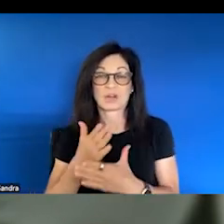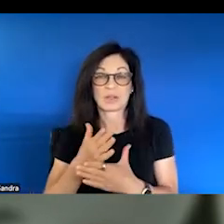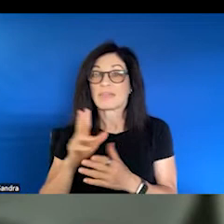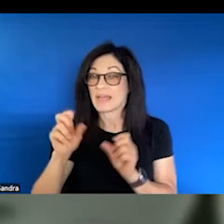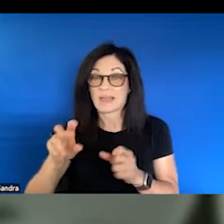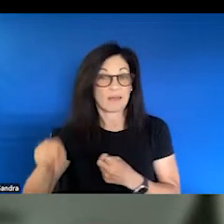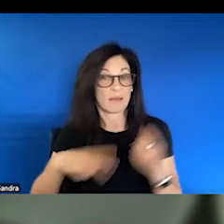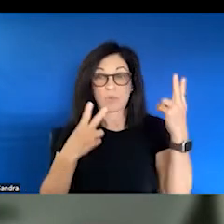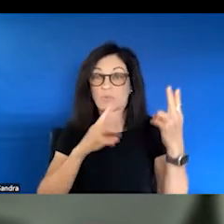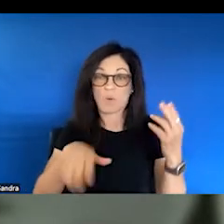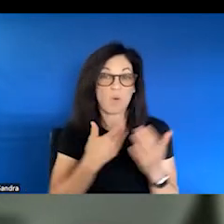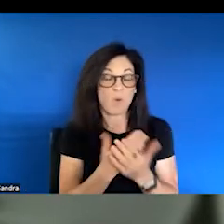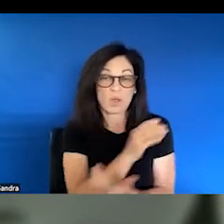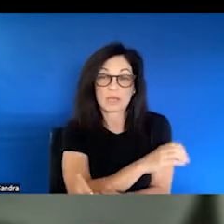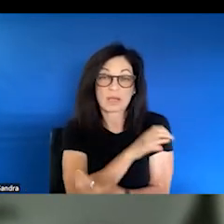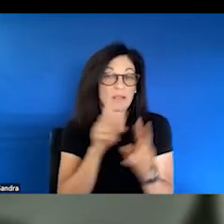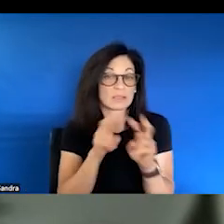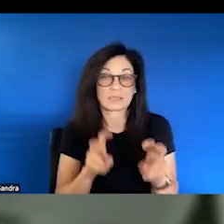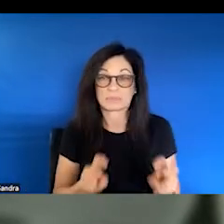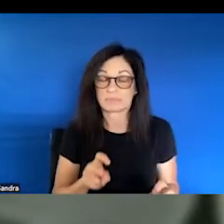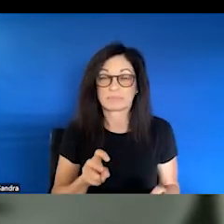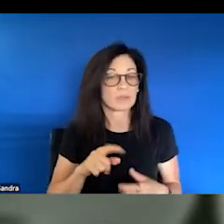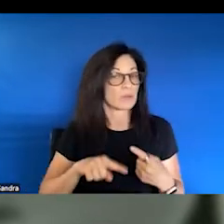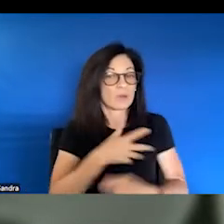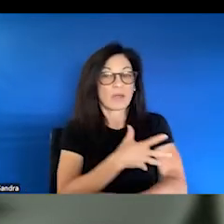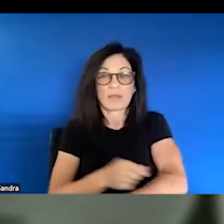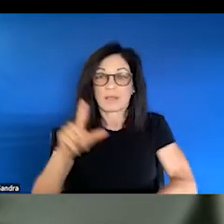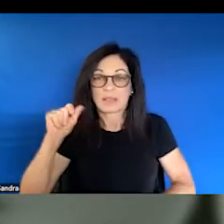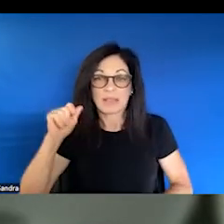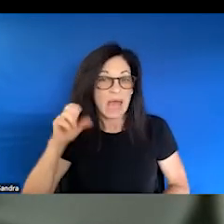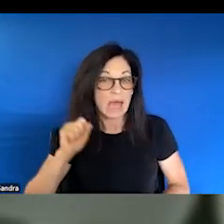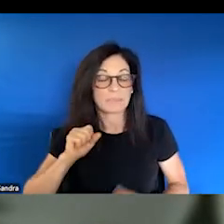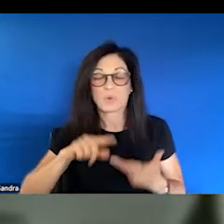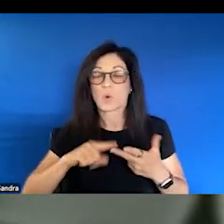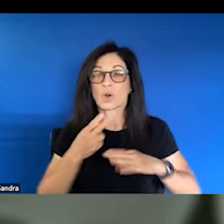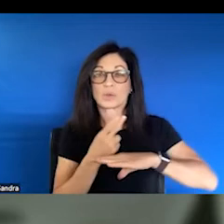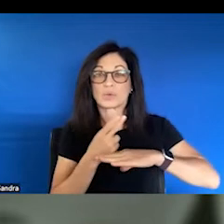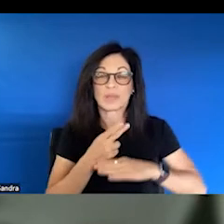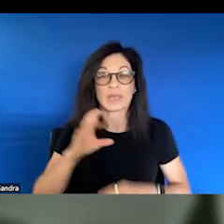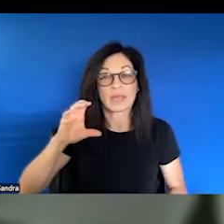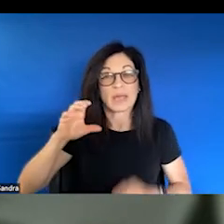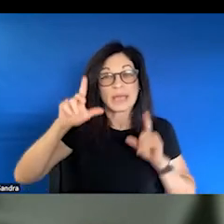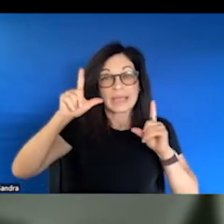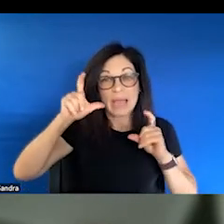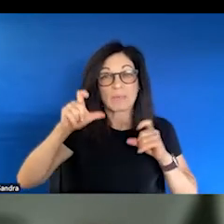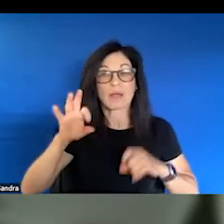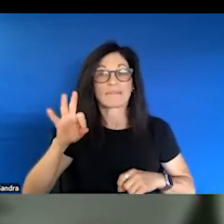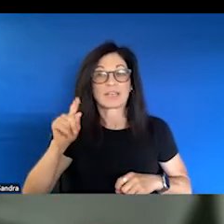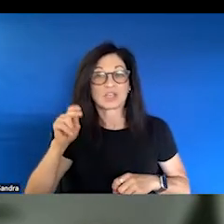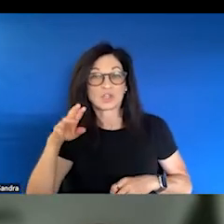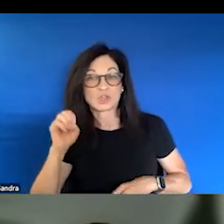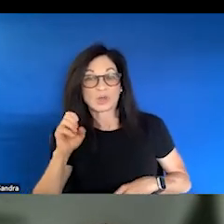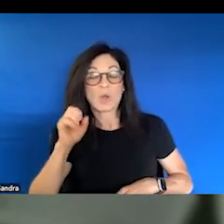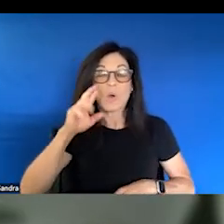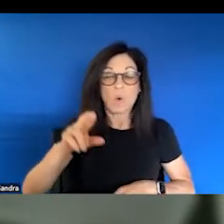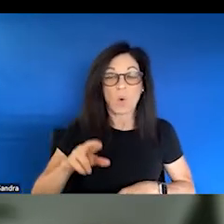entire clinical assessment labs. They can use either a camera feature or an upload feature and put the involuntary order in.